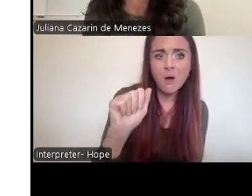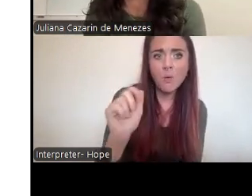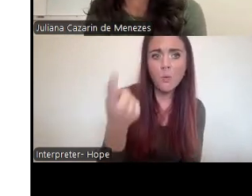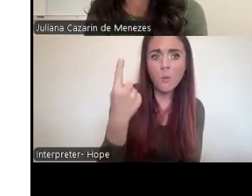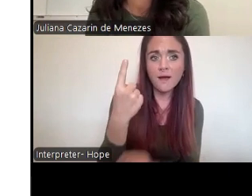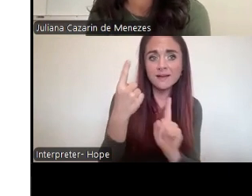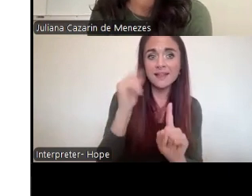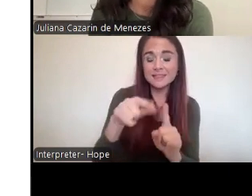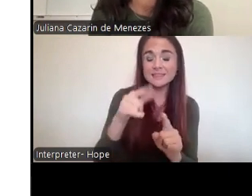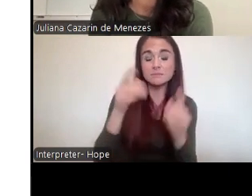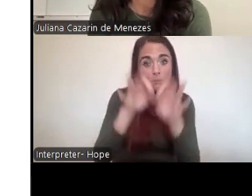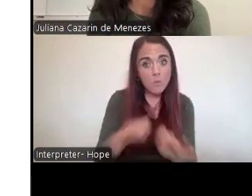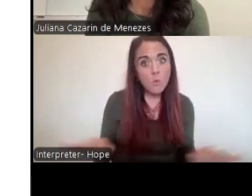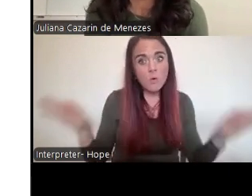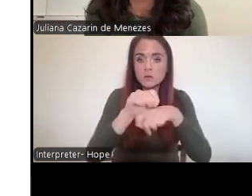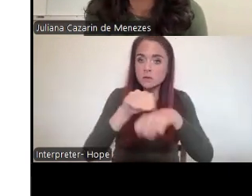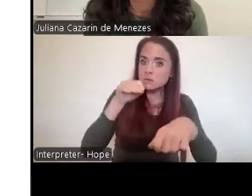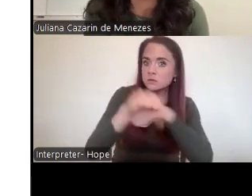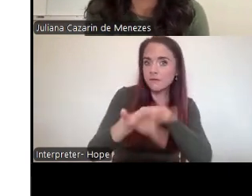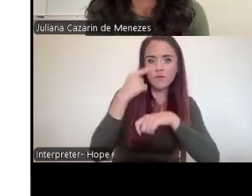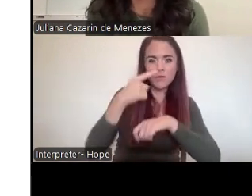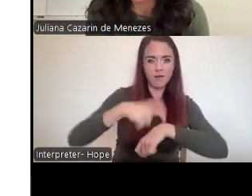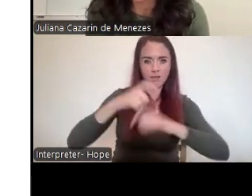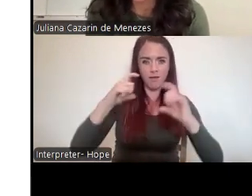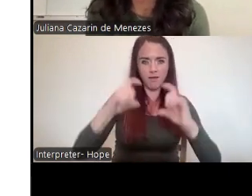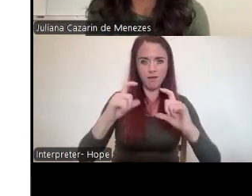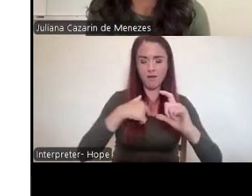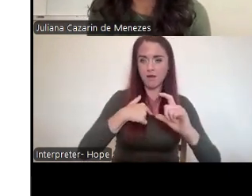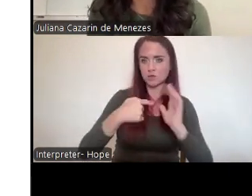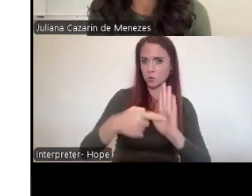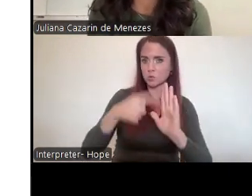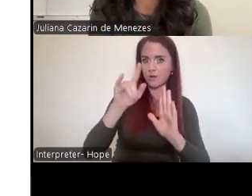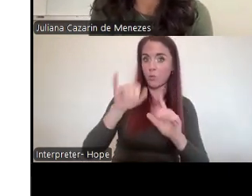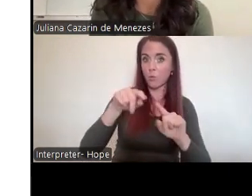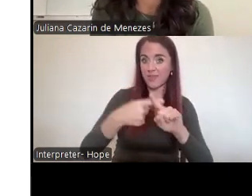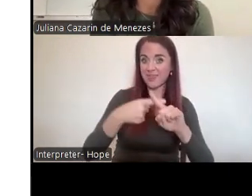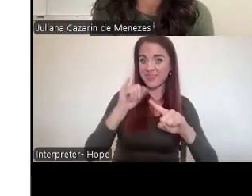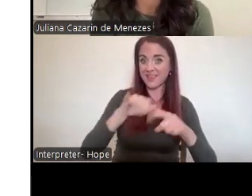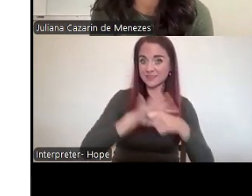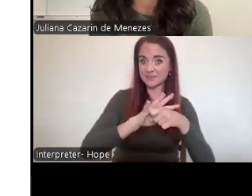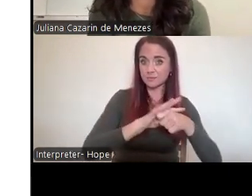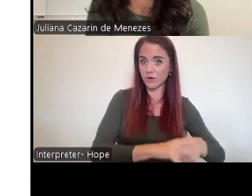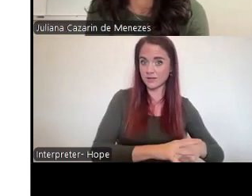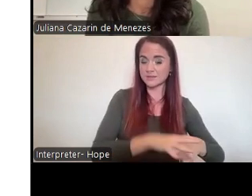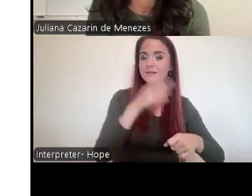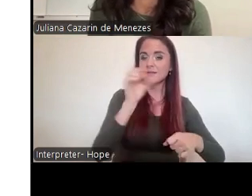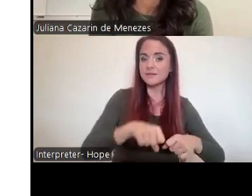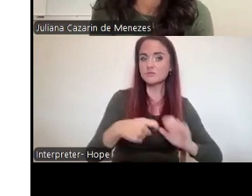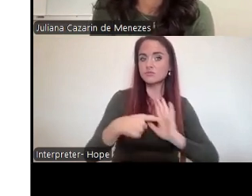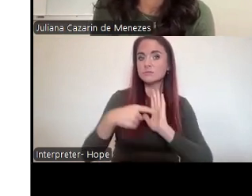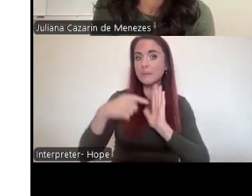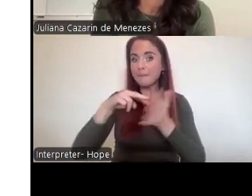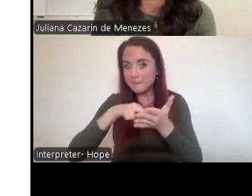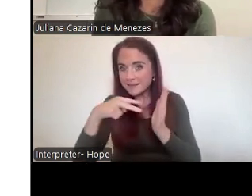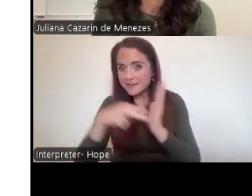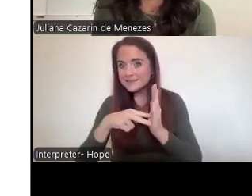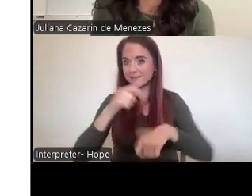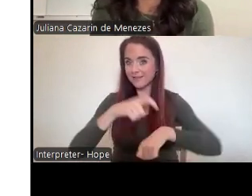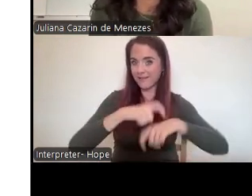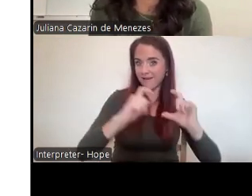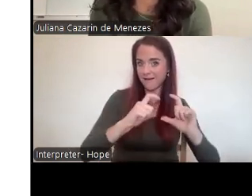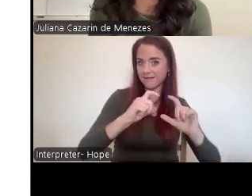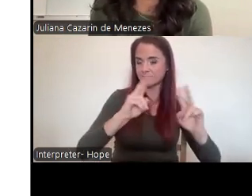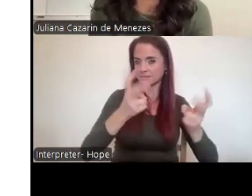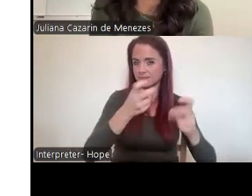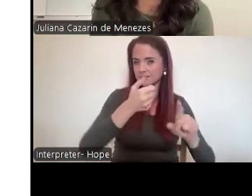circadian clock that I showed you before, is suppressed, which could be an indicative that this clock is not working